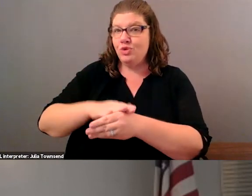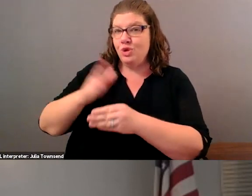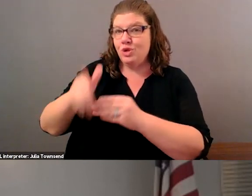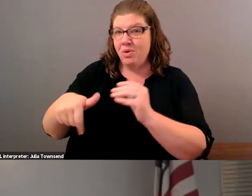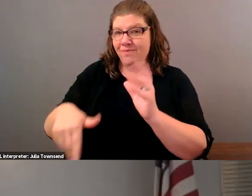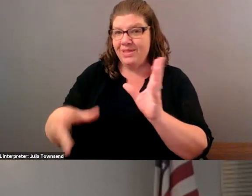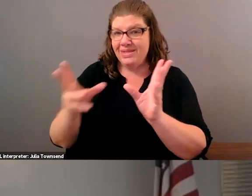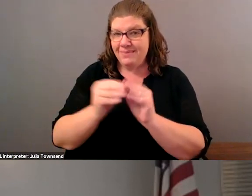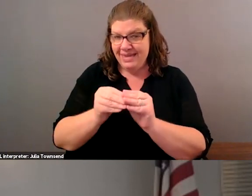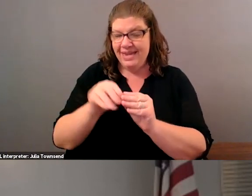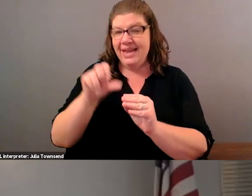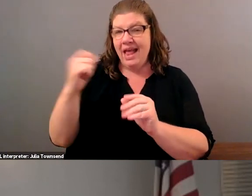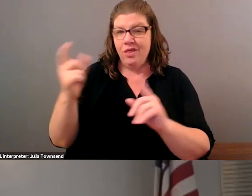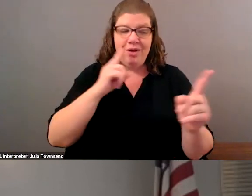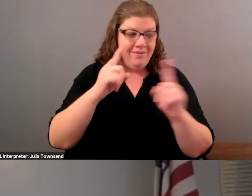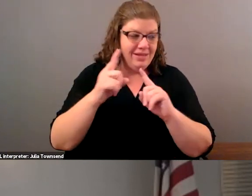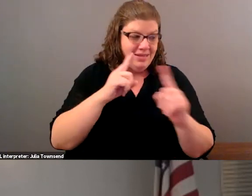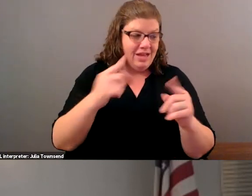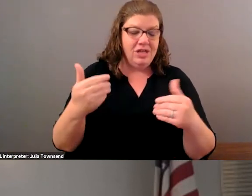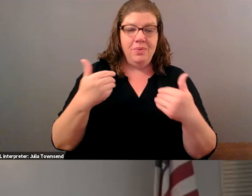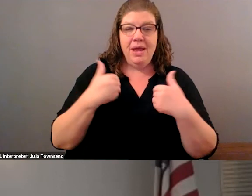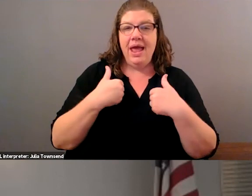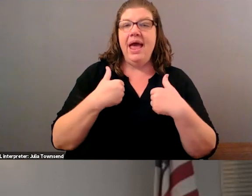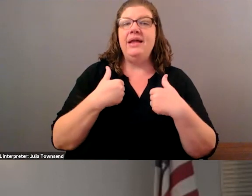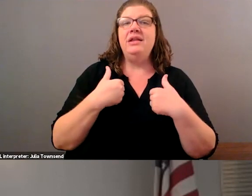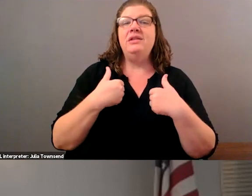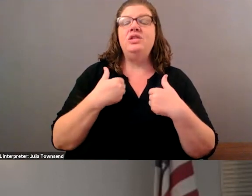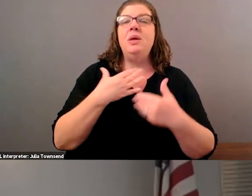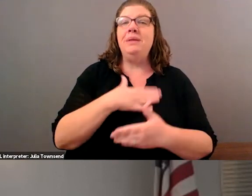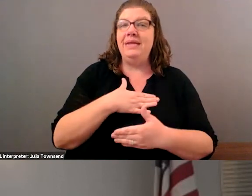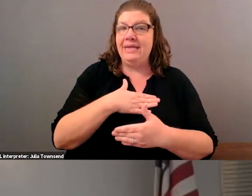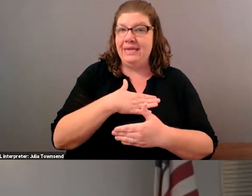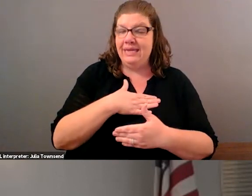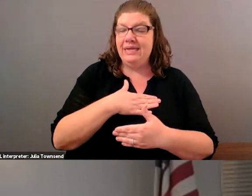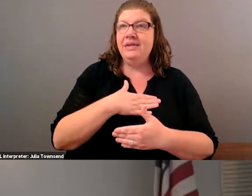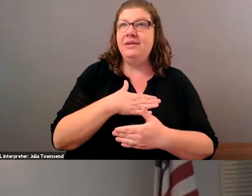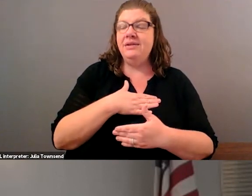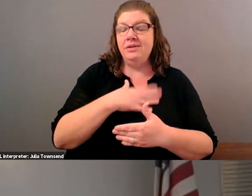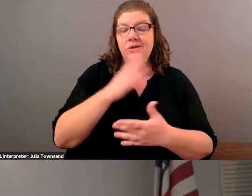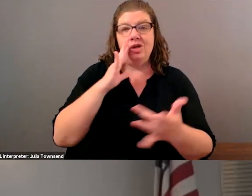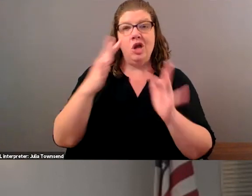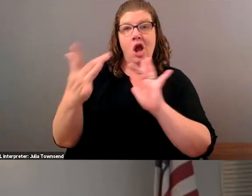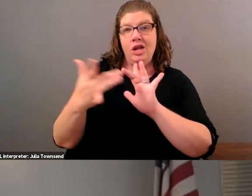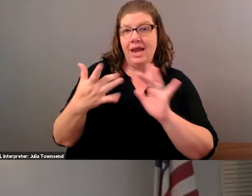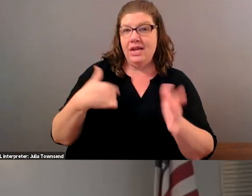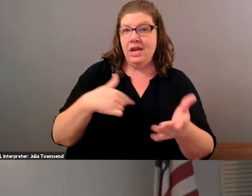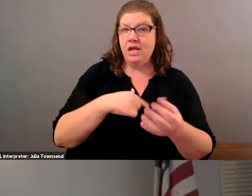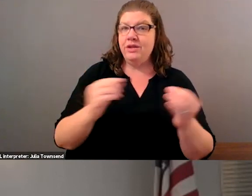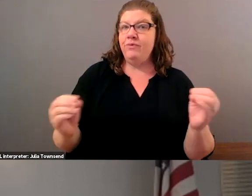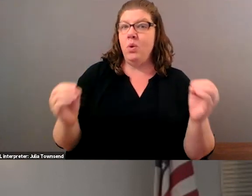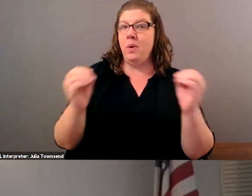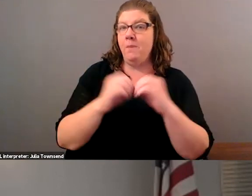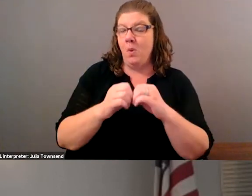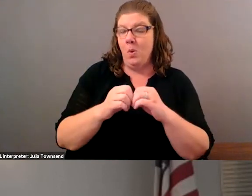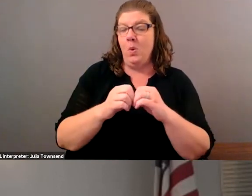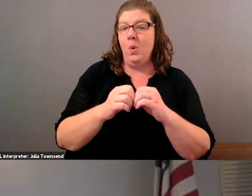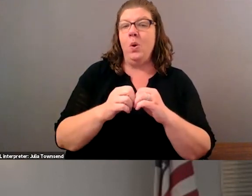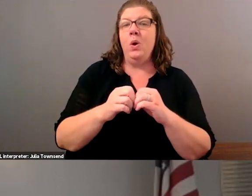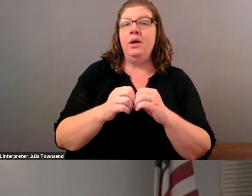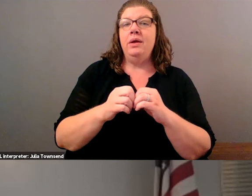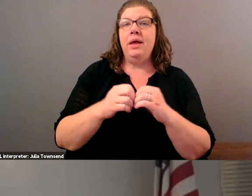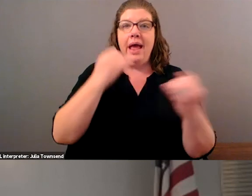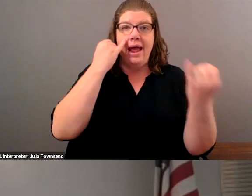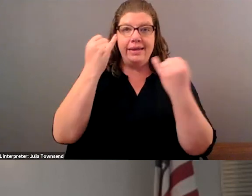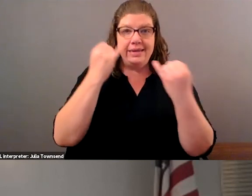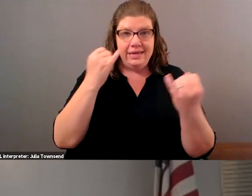meeting and other conversations that we've had. So please don't hesitate to contact us for any more ideas